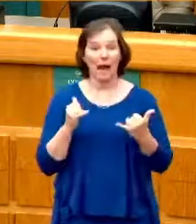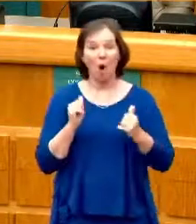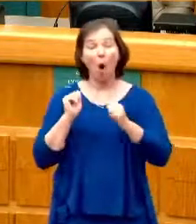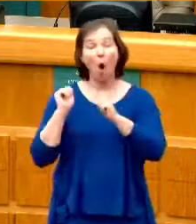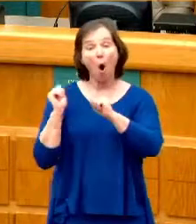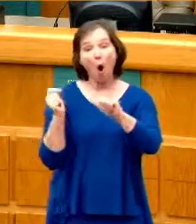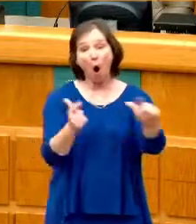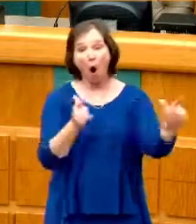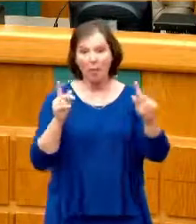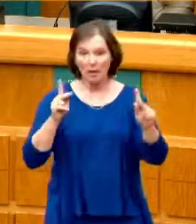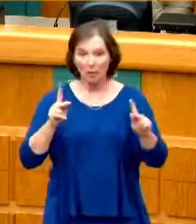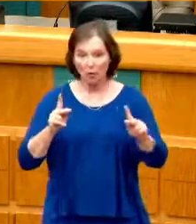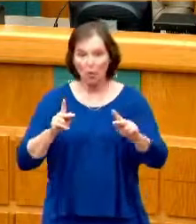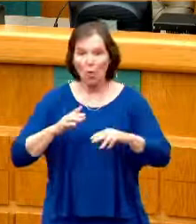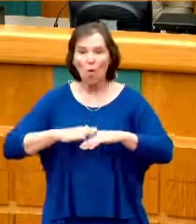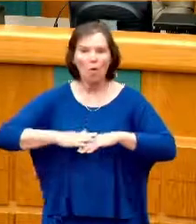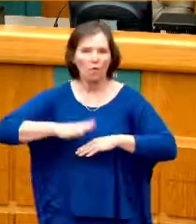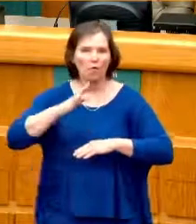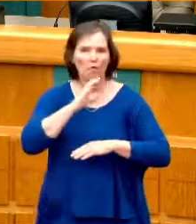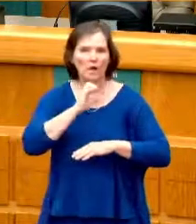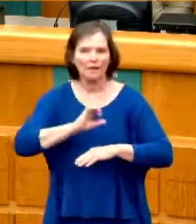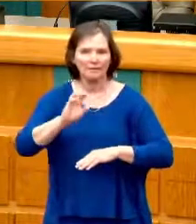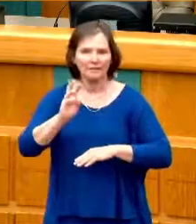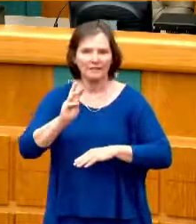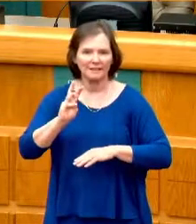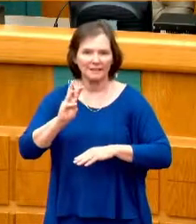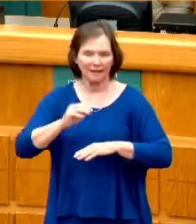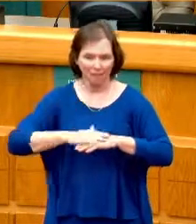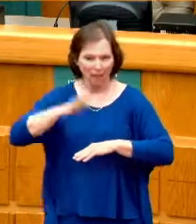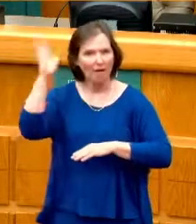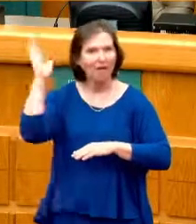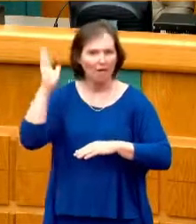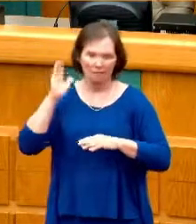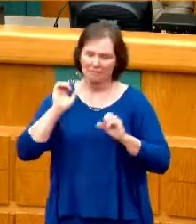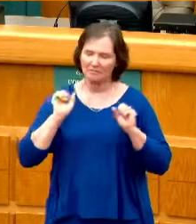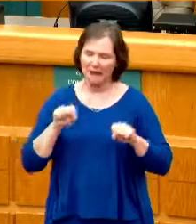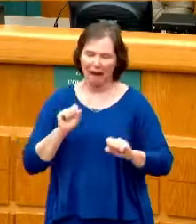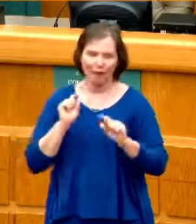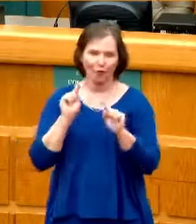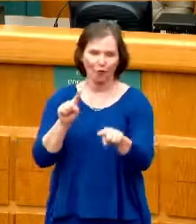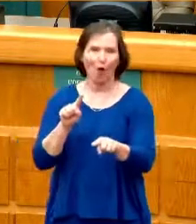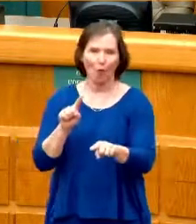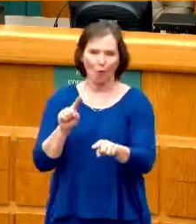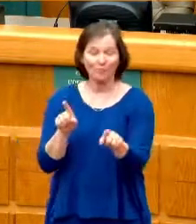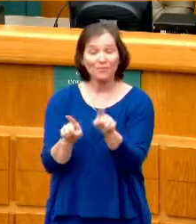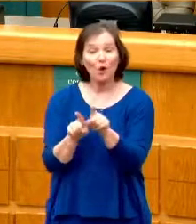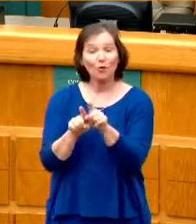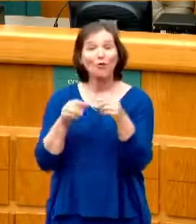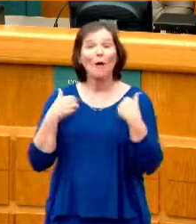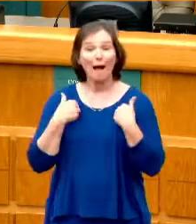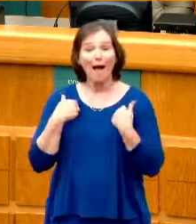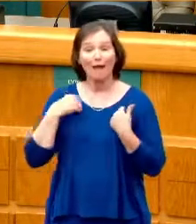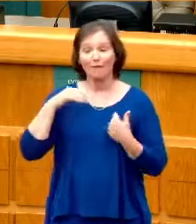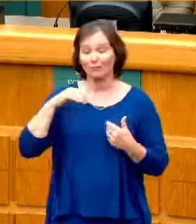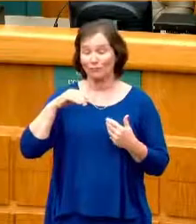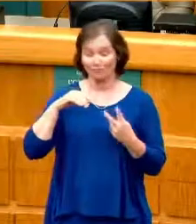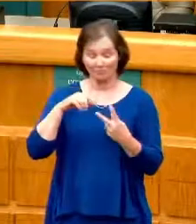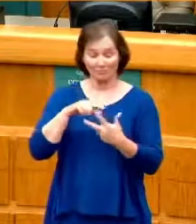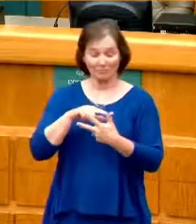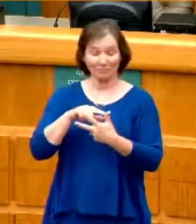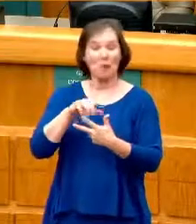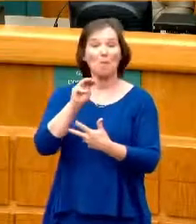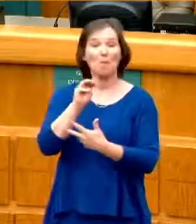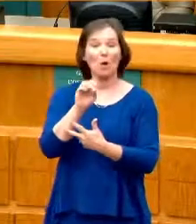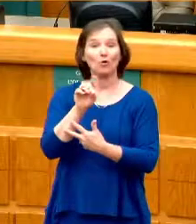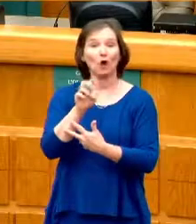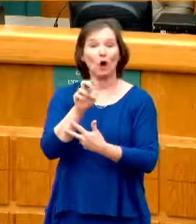the Pfizer vaccine. Pfizer, Moderna, and Johnson & Johnson vaccines are available to people ages 18 and up. Now, here's some